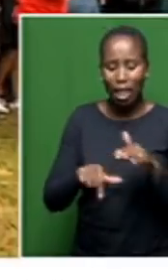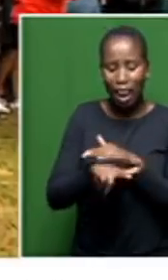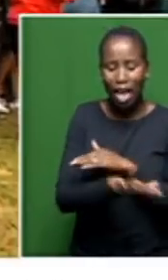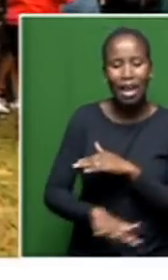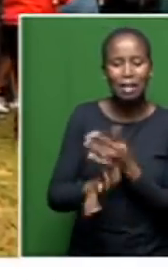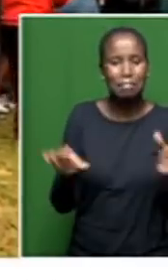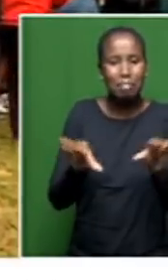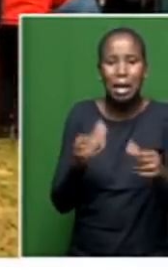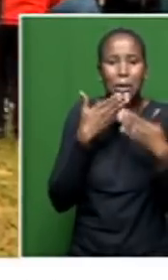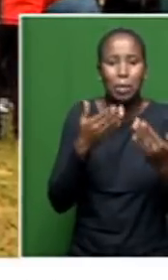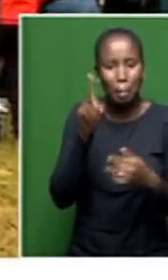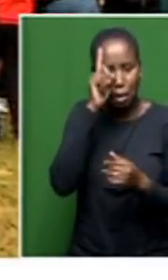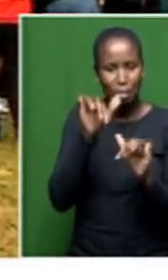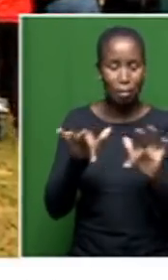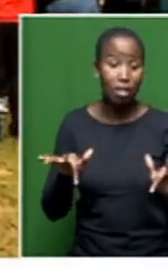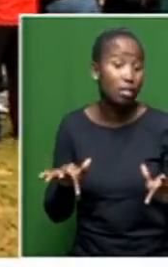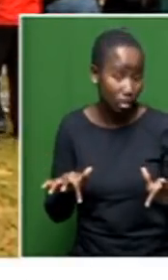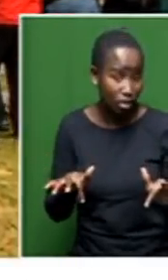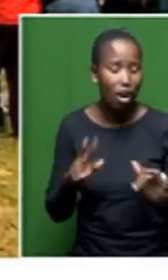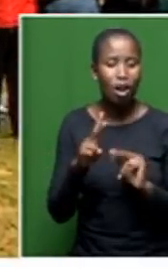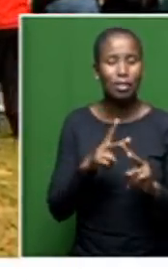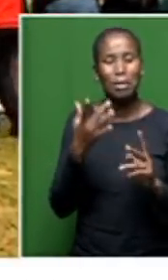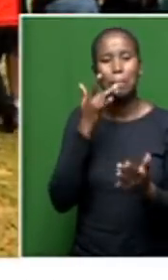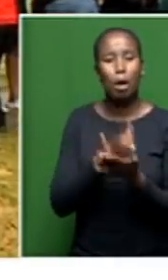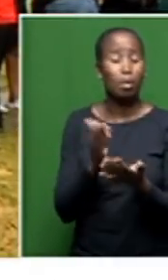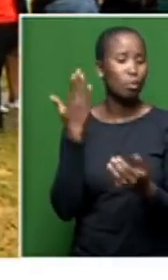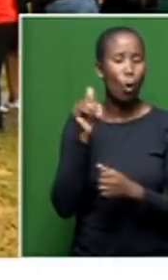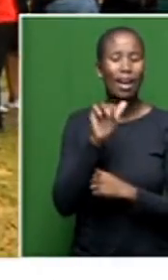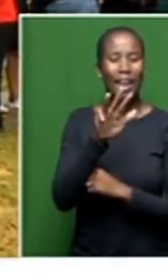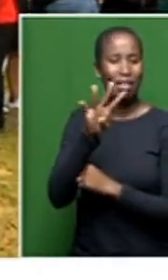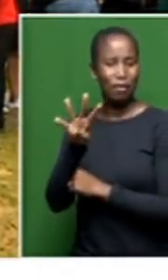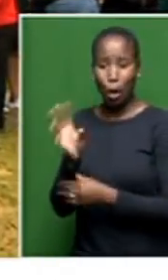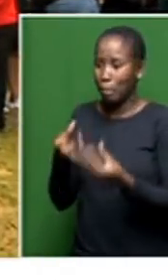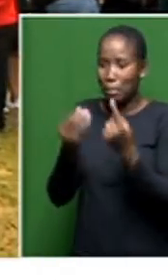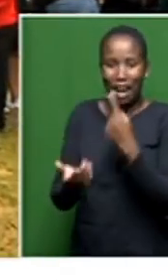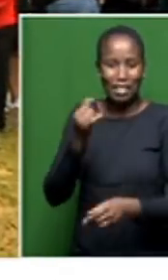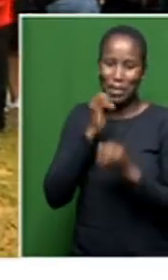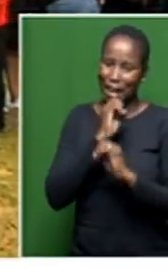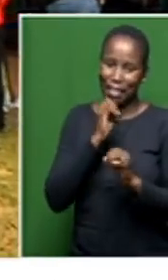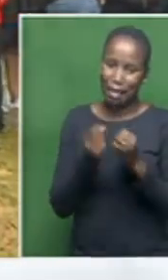and, of course, a better life for all, as was promised in 1994. Back to you in the studio.